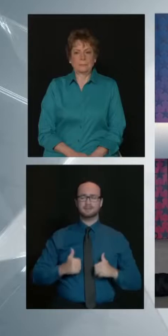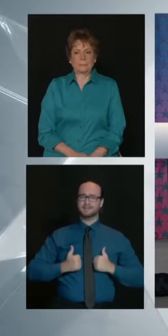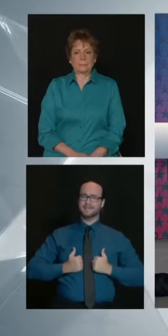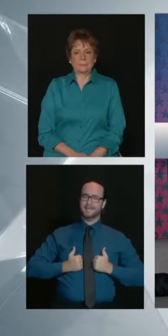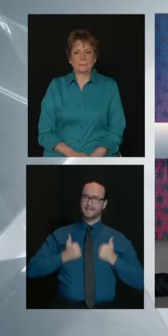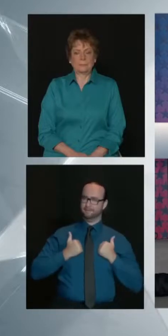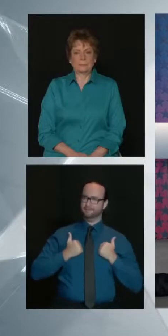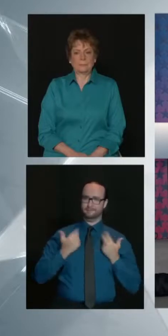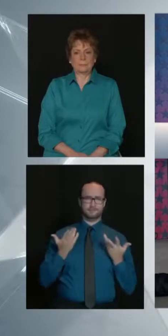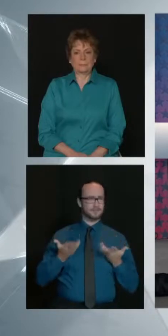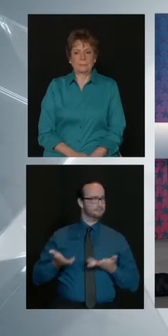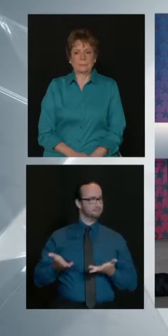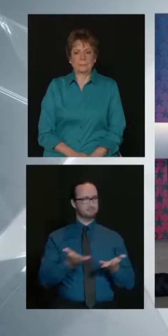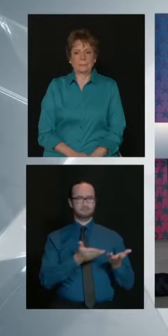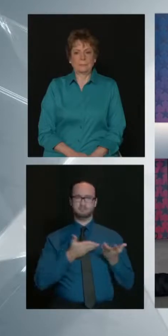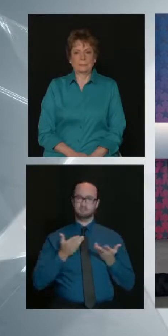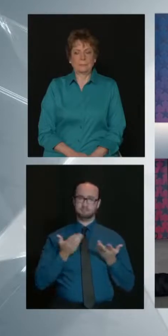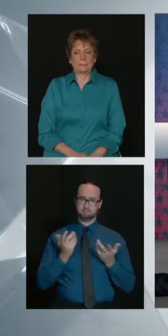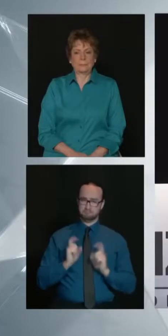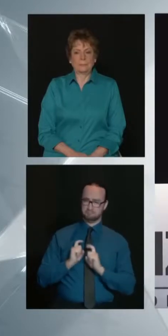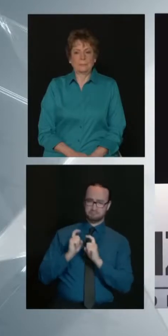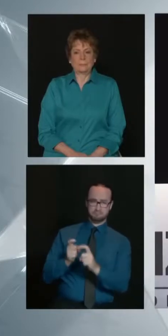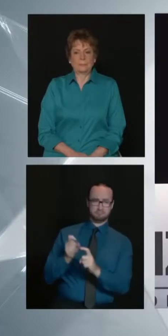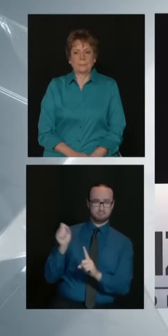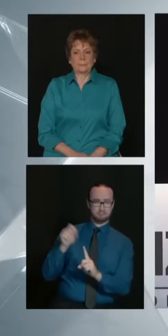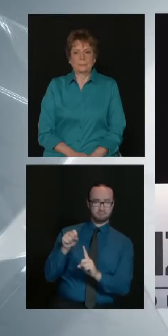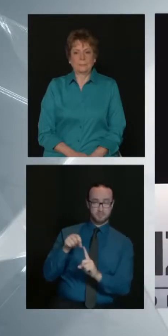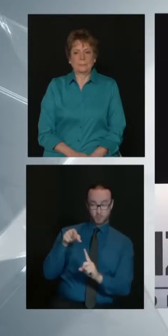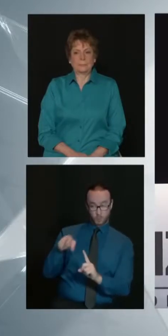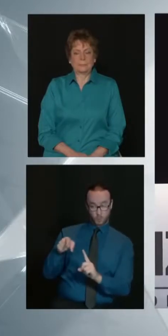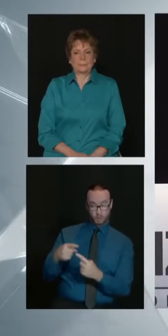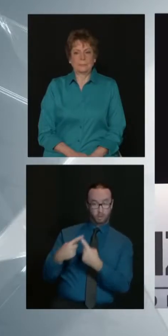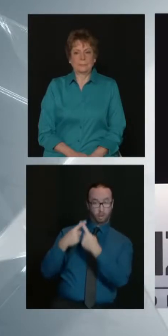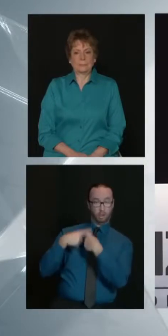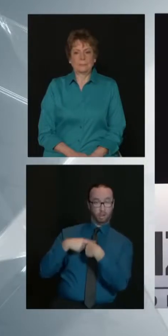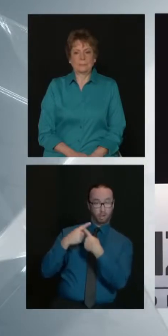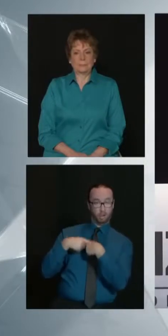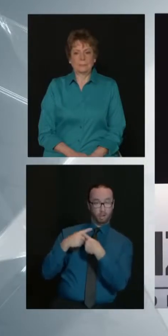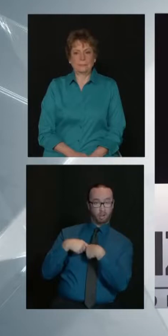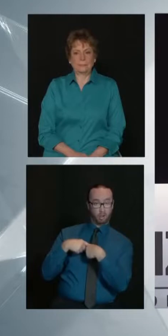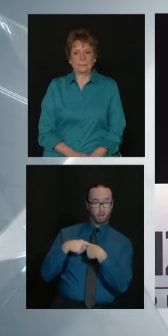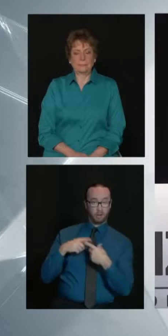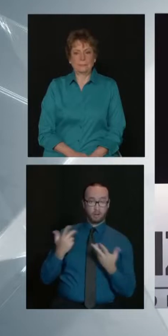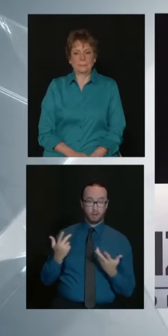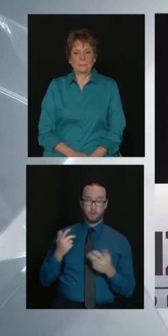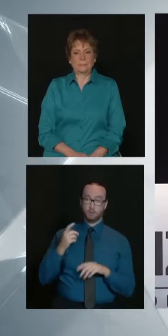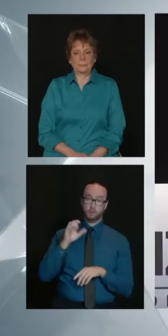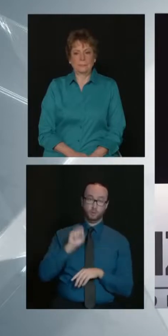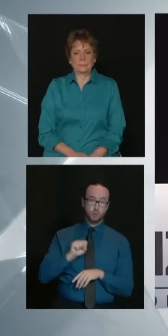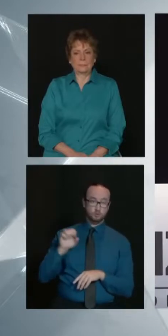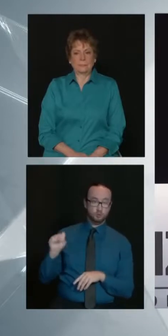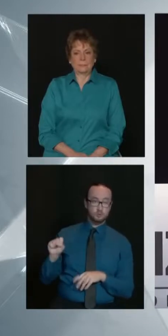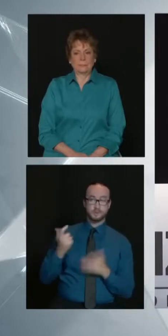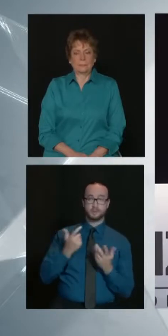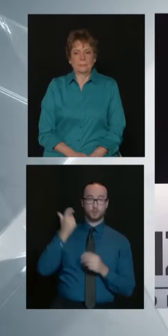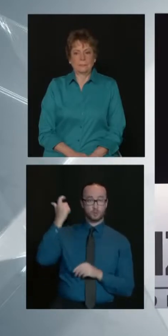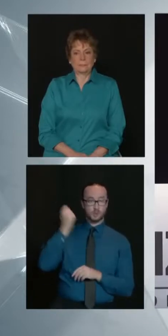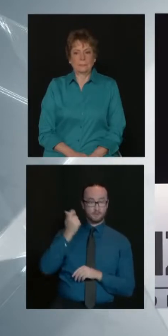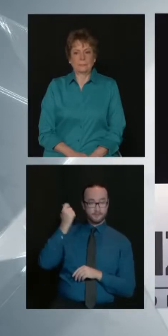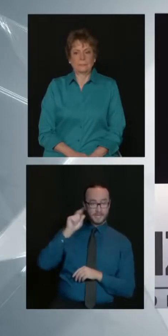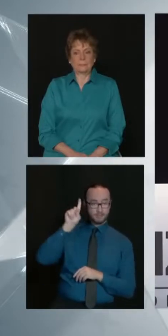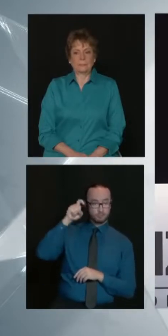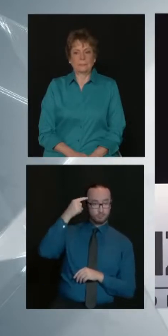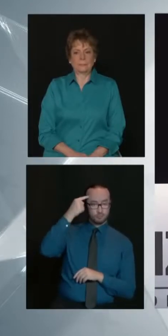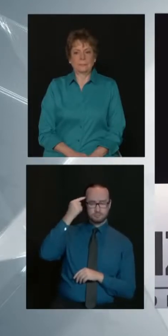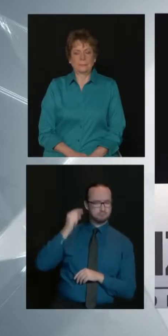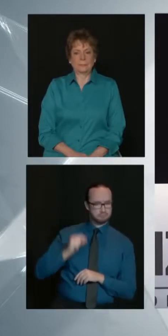get no welfare or social programs at all. But we do need to immediately secure the border. Nobody has a right to aggress